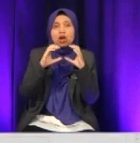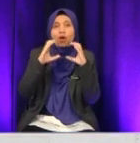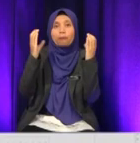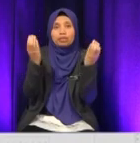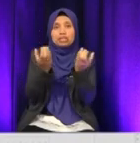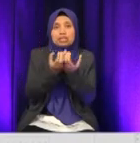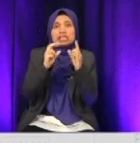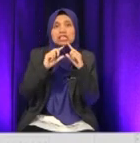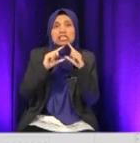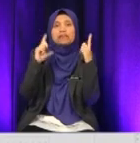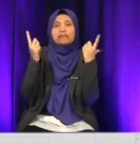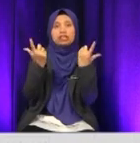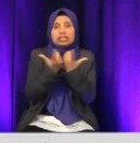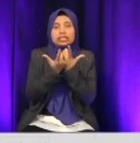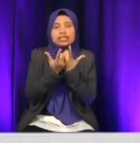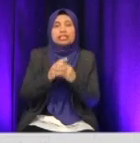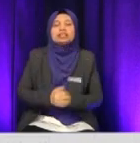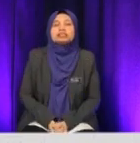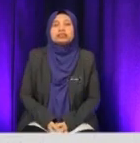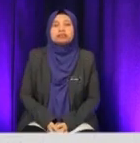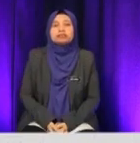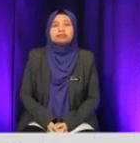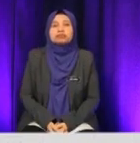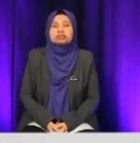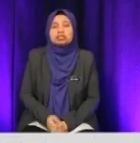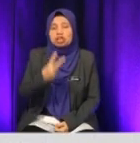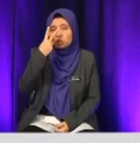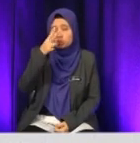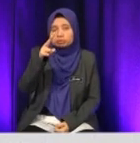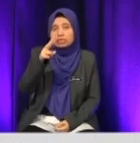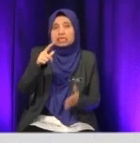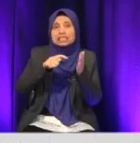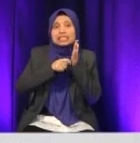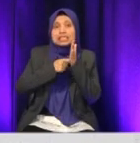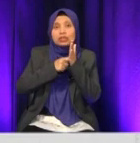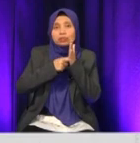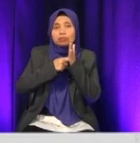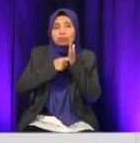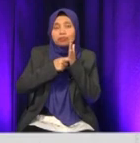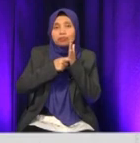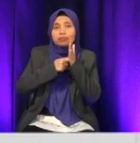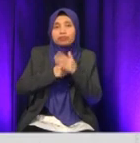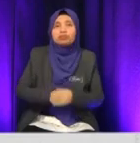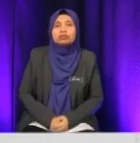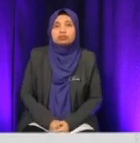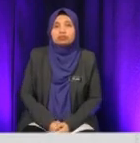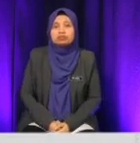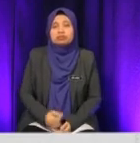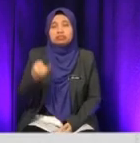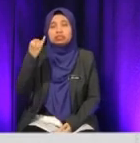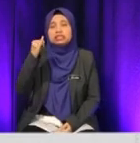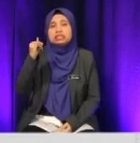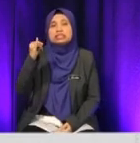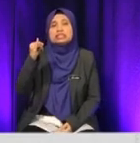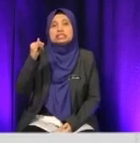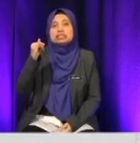Mm-hmm. So it means that we need to look for the keyword. Yes. Yeah. So last community event means that this or